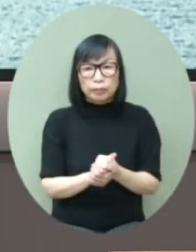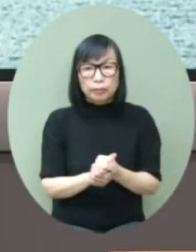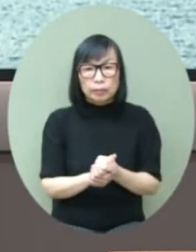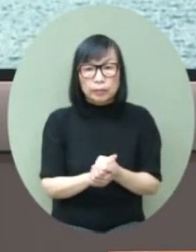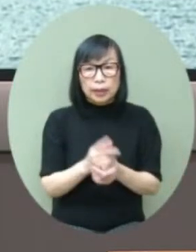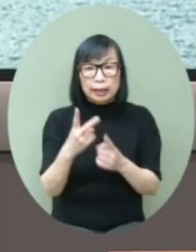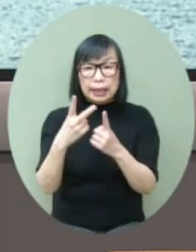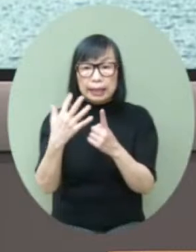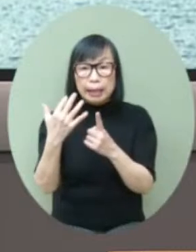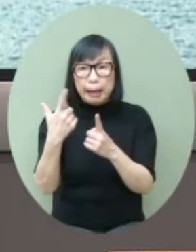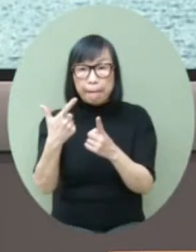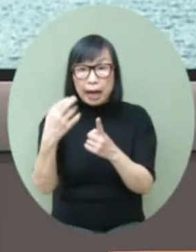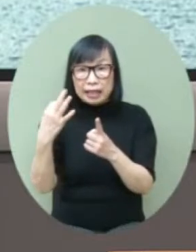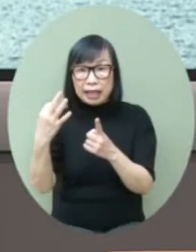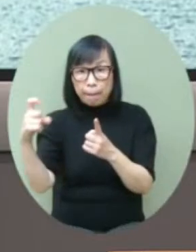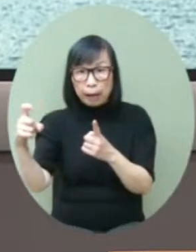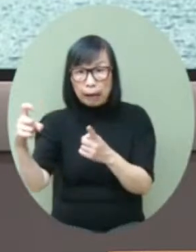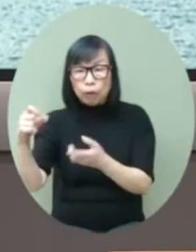little bit behind.